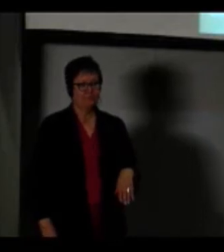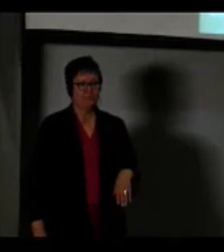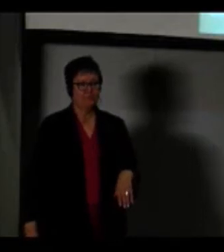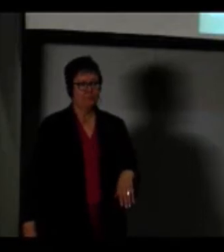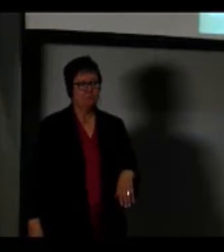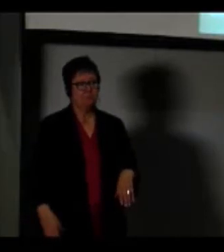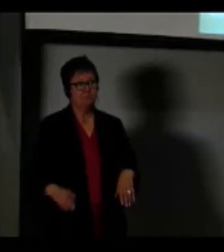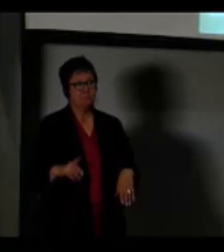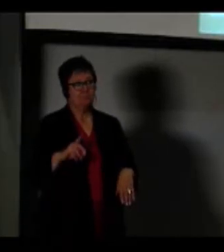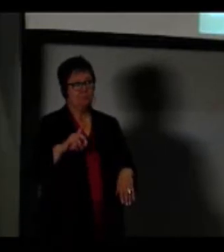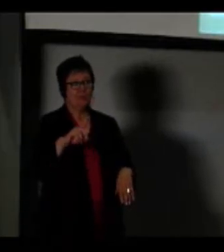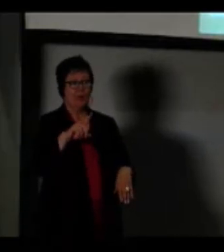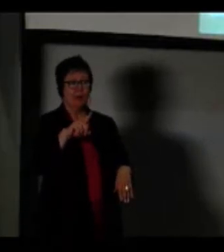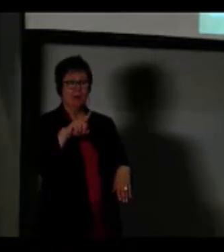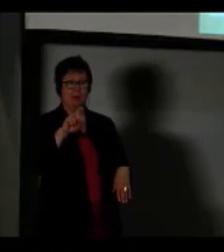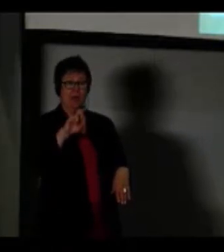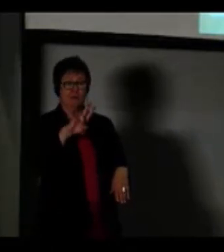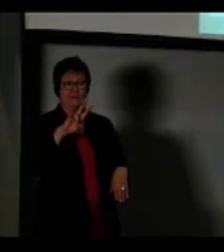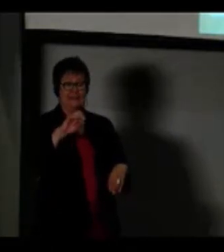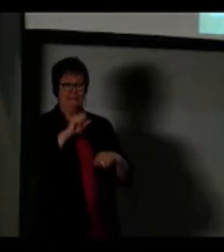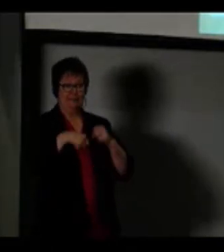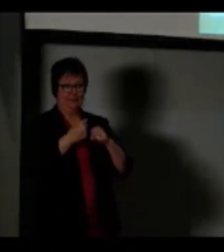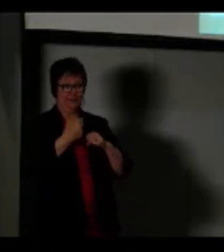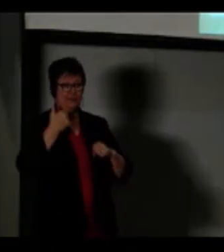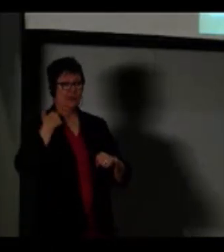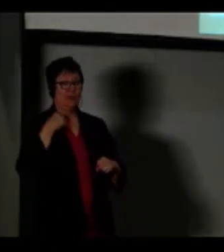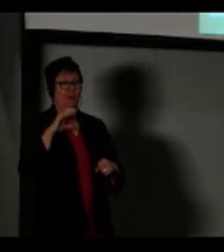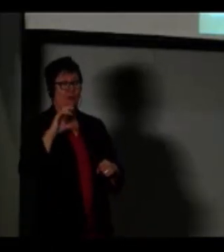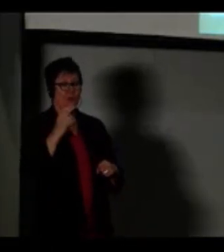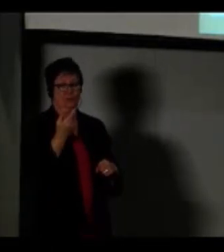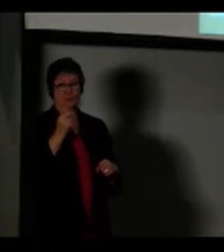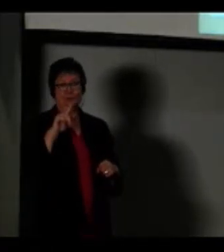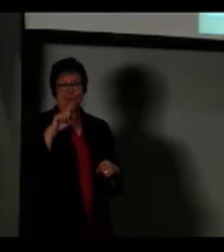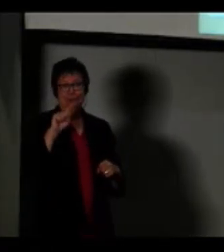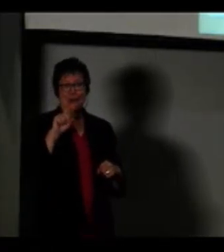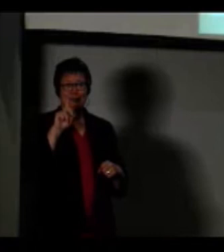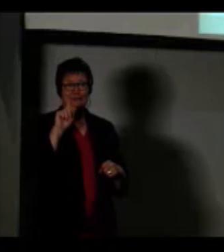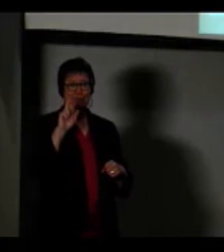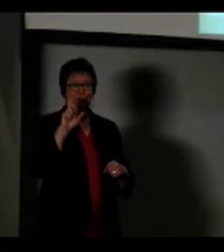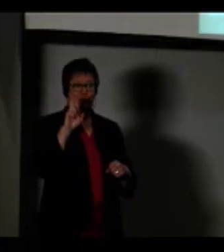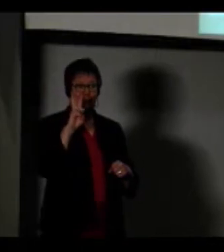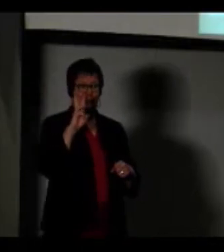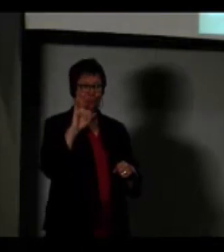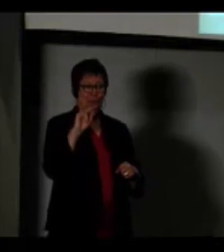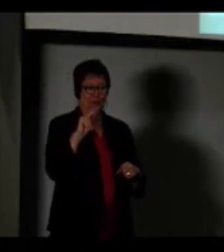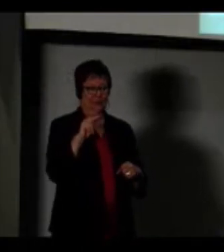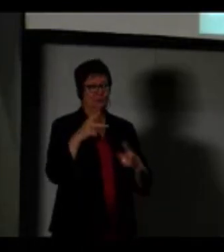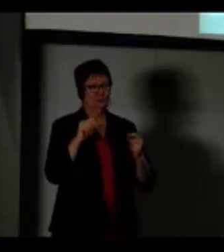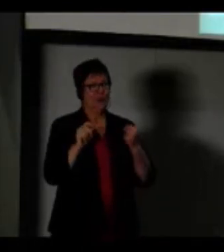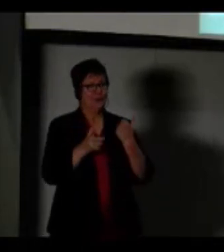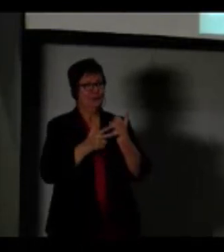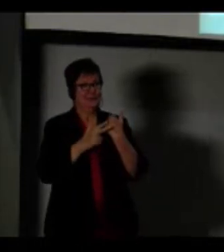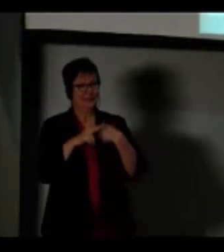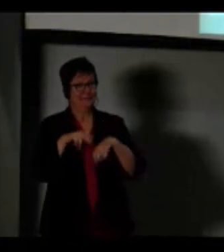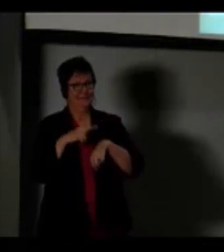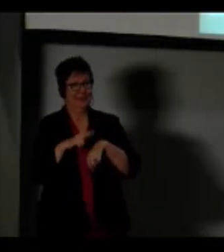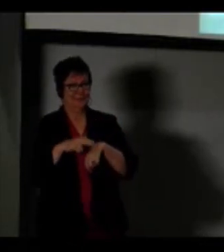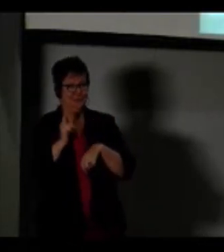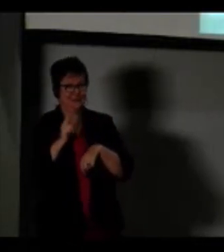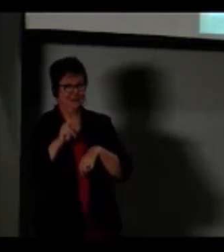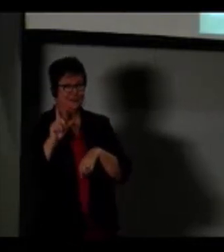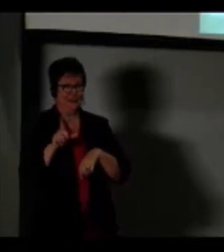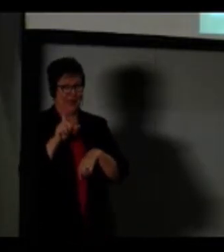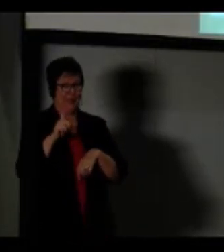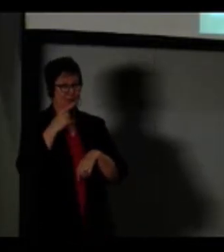Just about 170 years ago, Charles Darwin and his colleagues, while trying to save the natural history library collections, then at the British